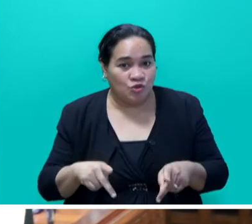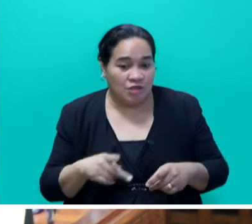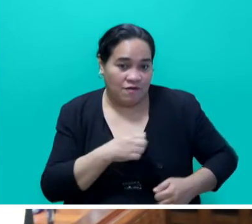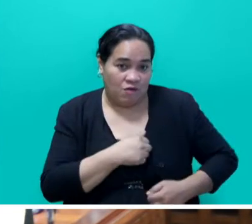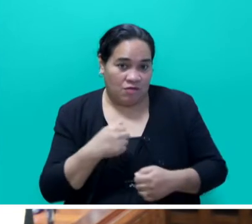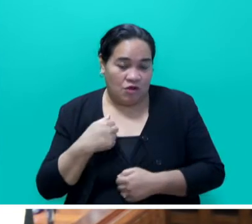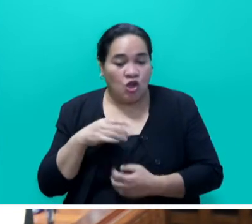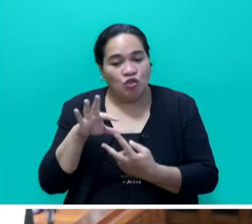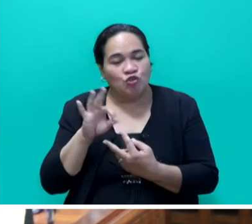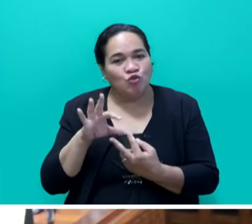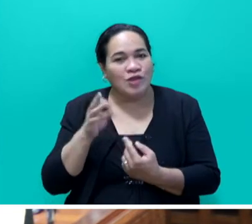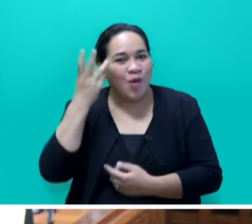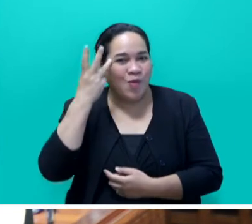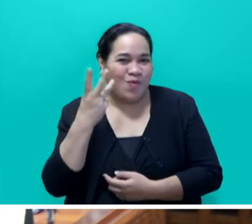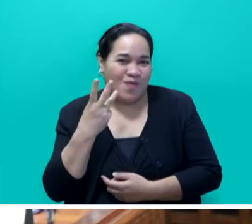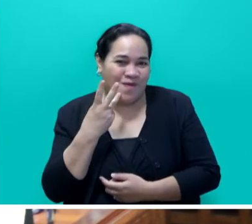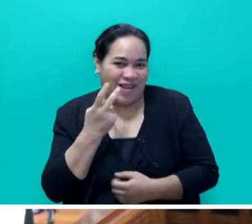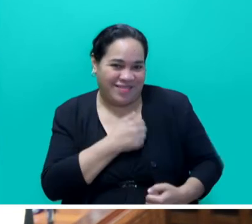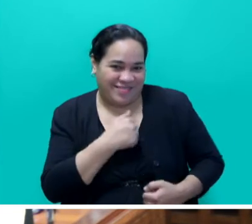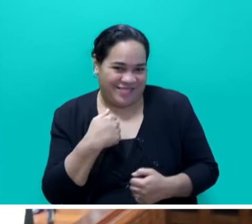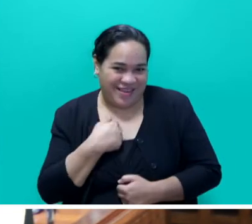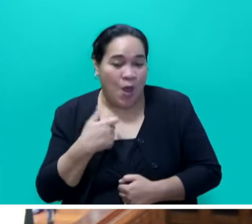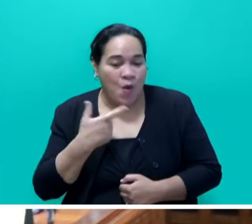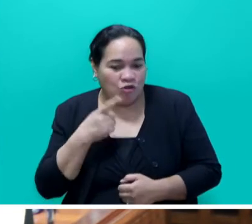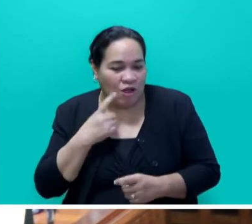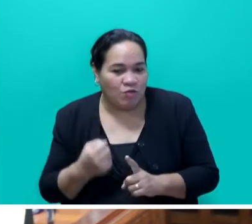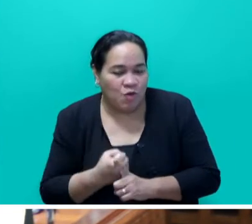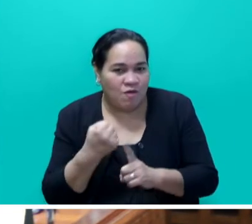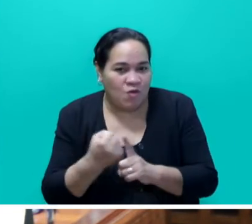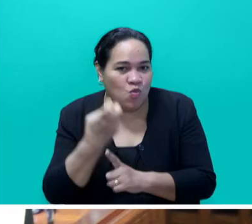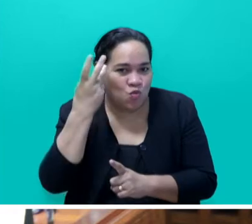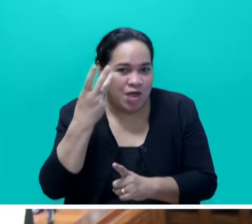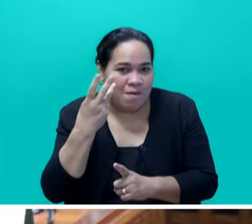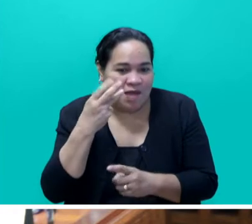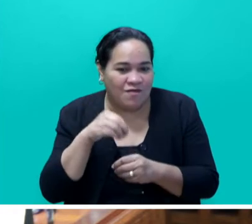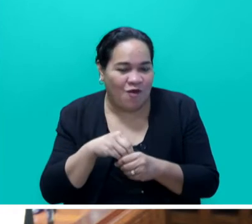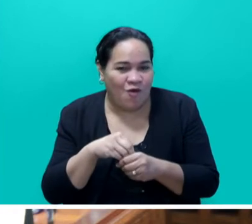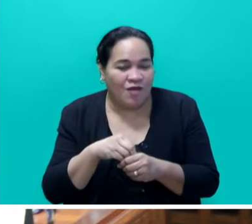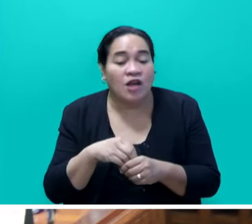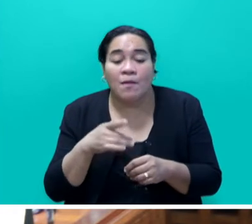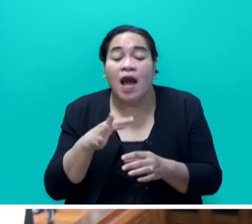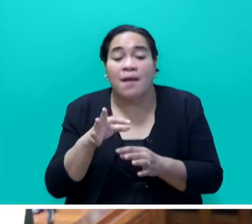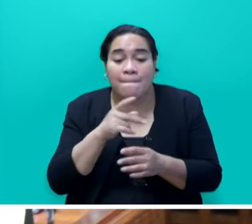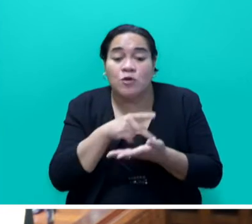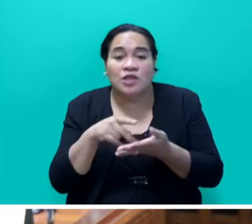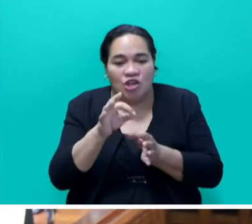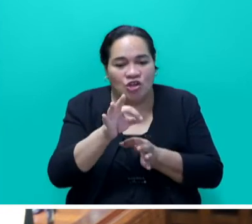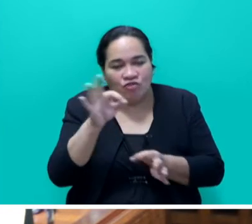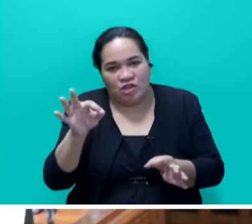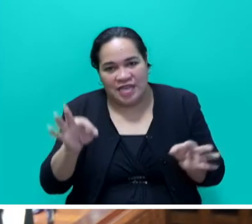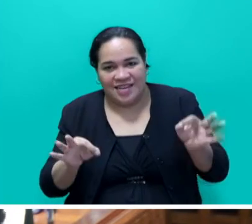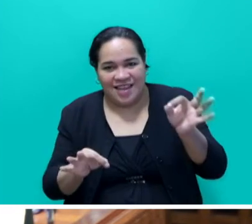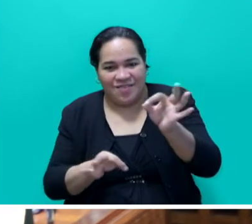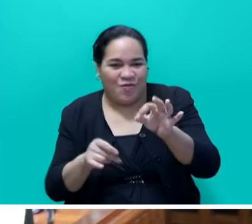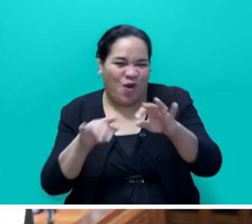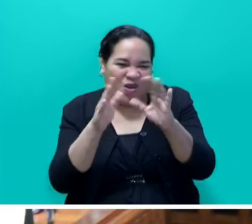to nominate a female officer. In its effort to promote women in peacekeeping, the position is rotated amongst countries in the mission.